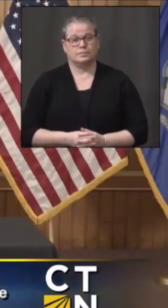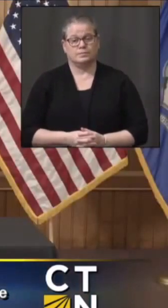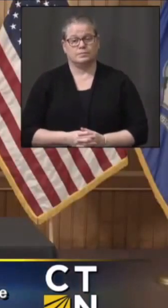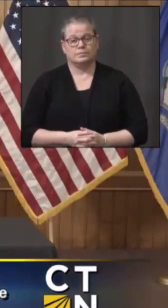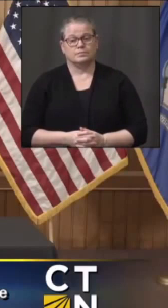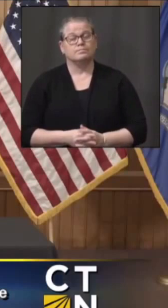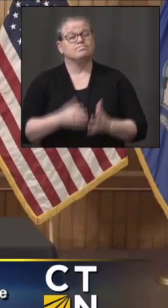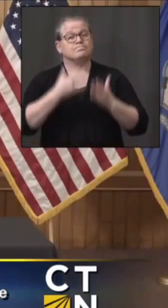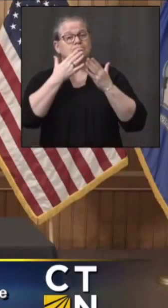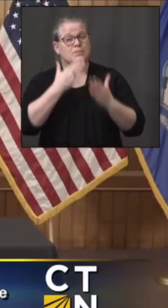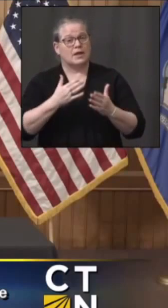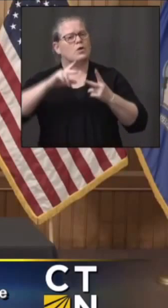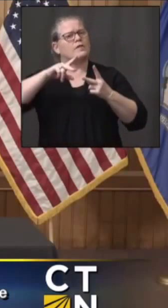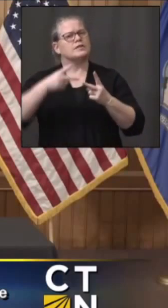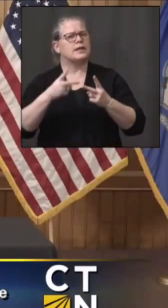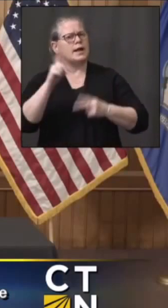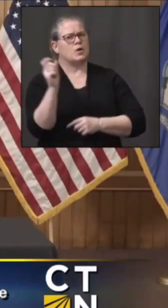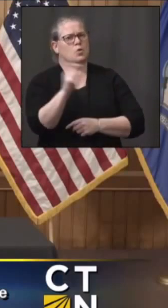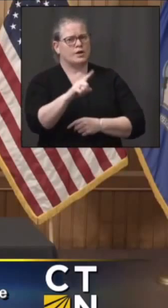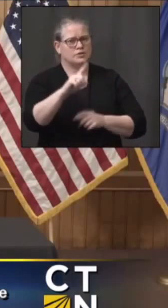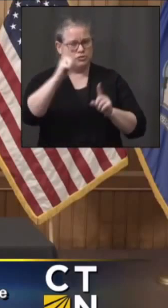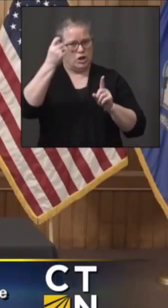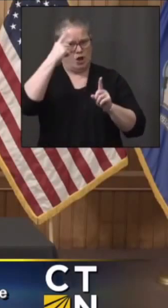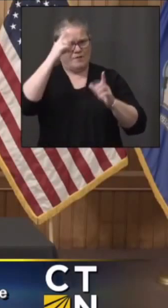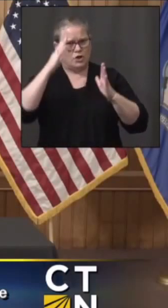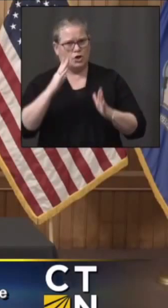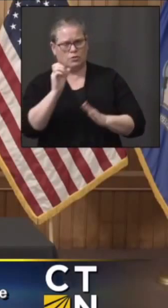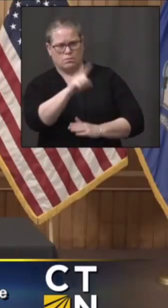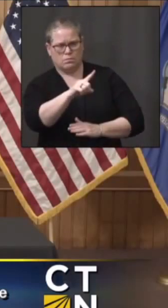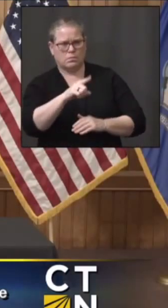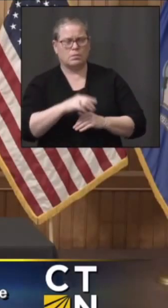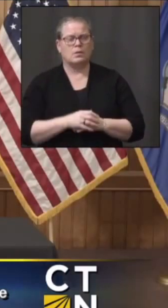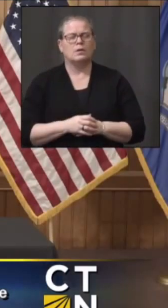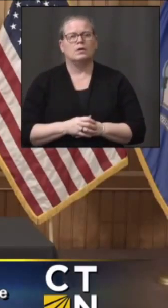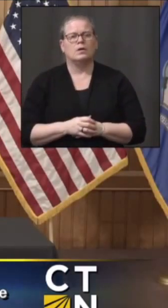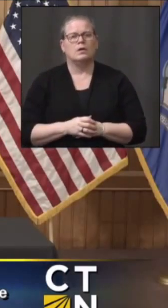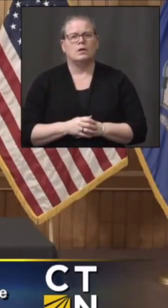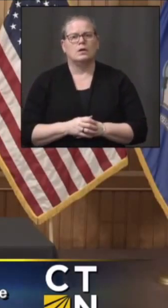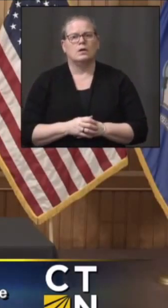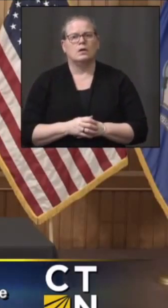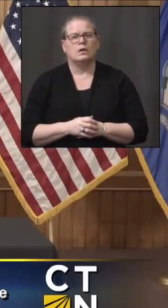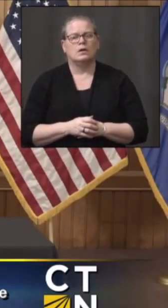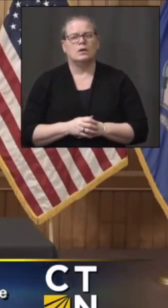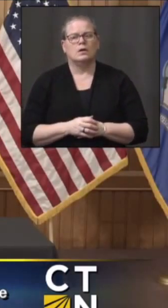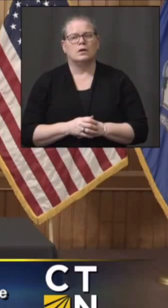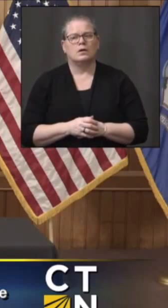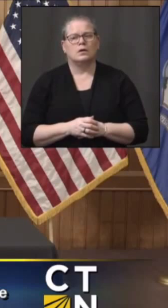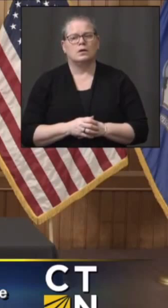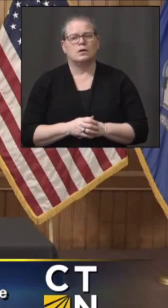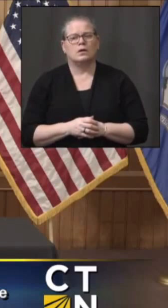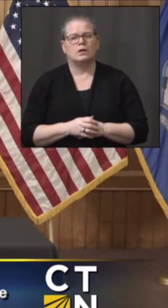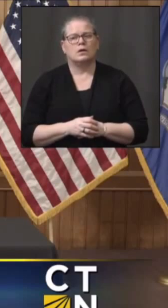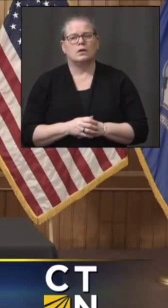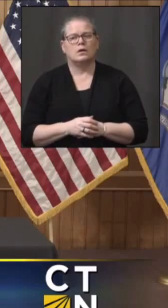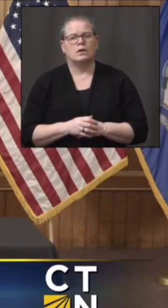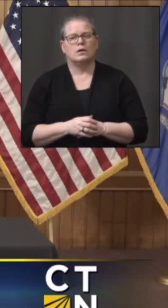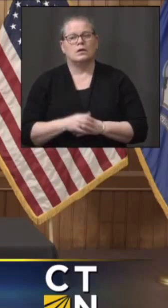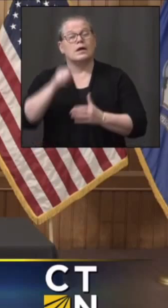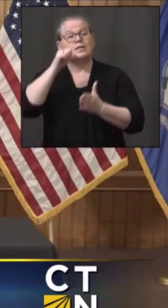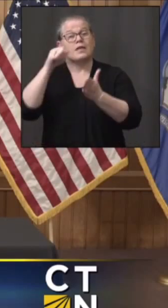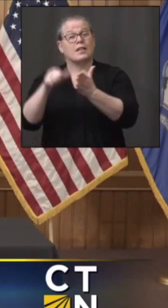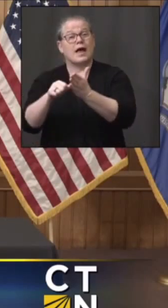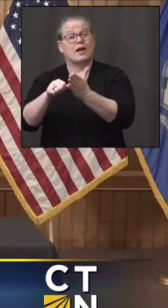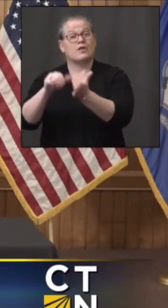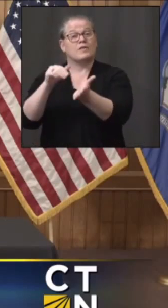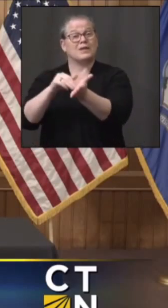Thanks. And then my second question is for you, Governor. A group of gym owners wrote a petition countering the letter from doctors a few weeks